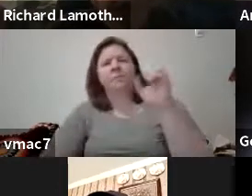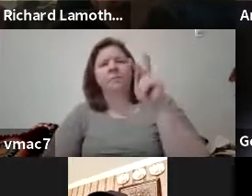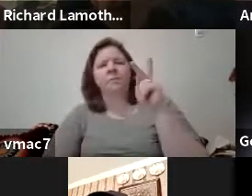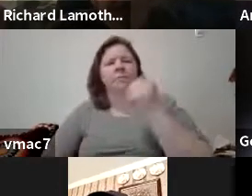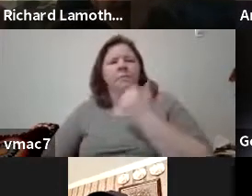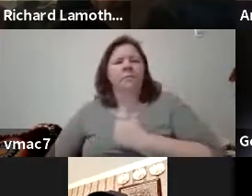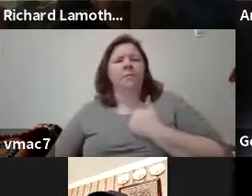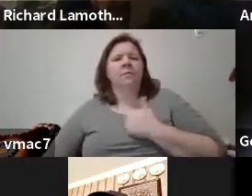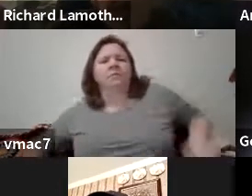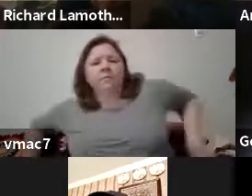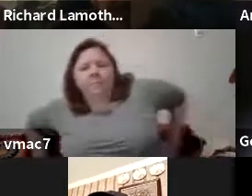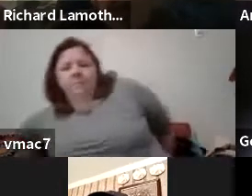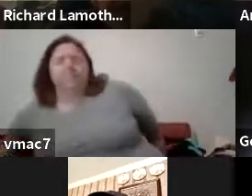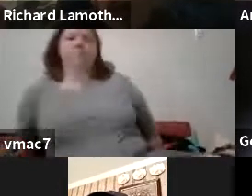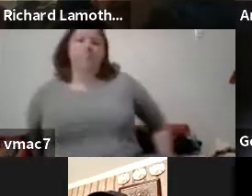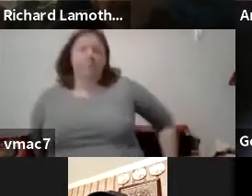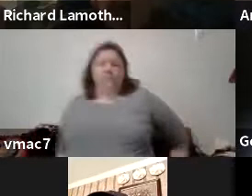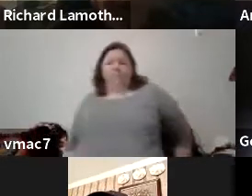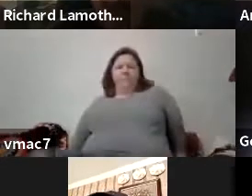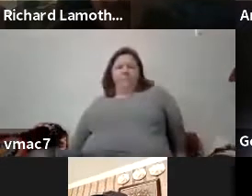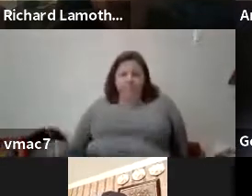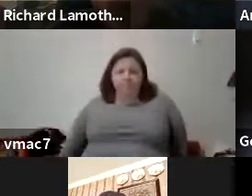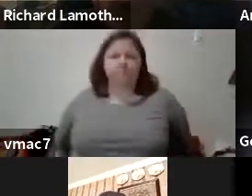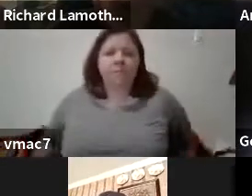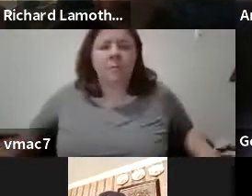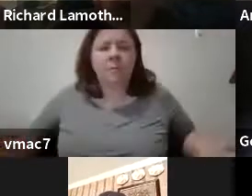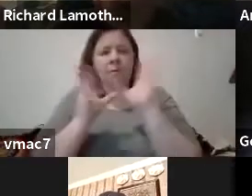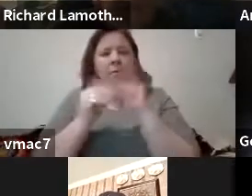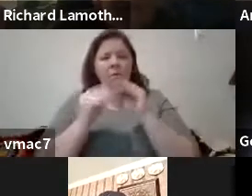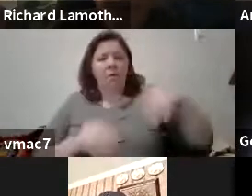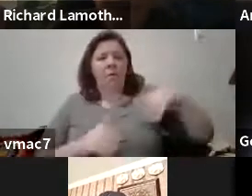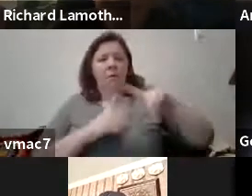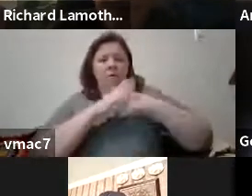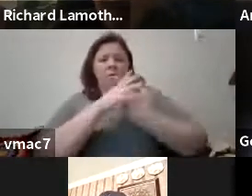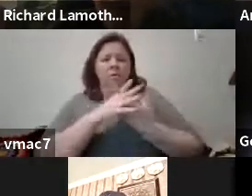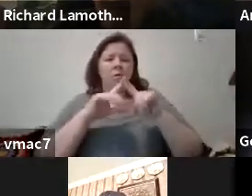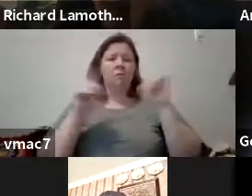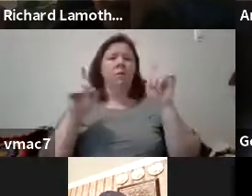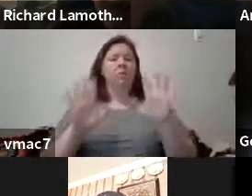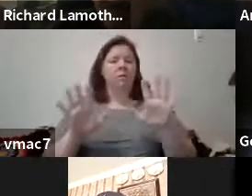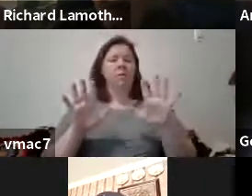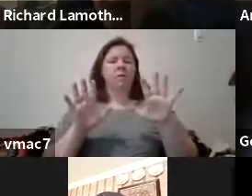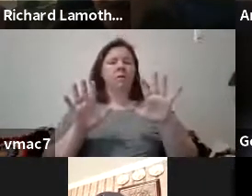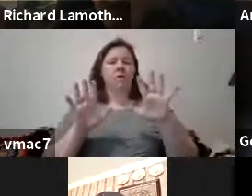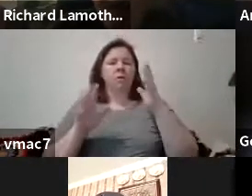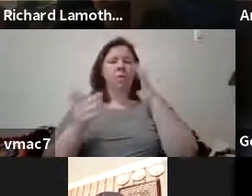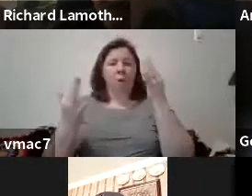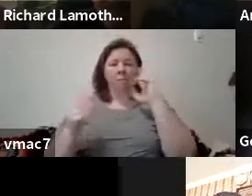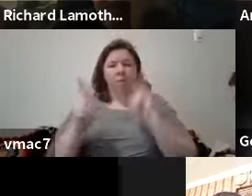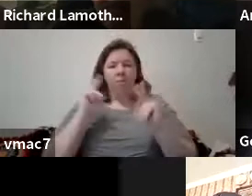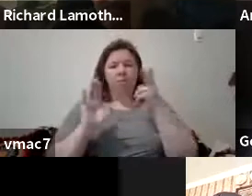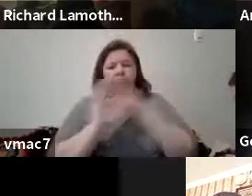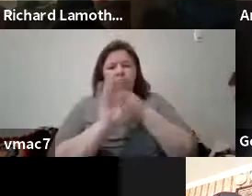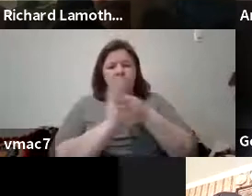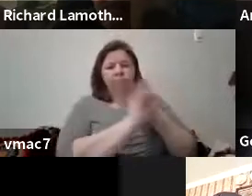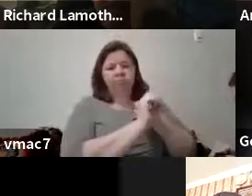saying I was reading the Leadership Council members, and I was blown away. My gosh, there's so much talent and